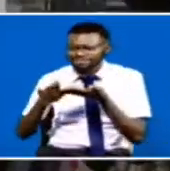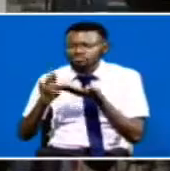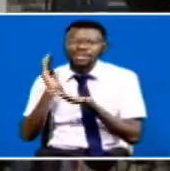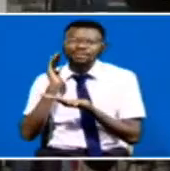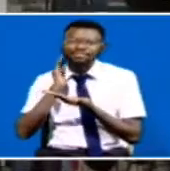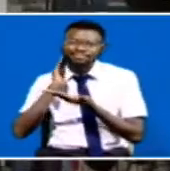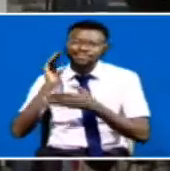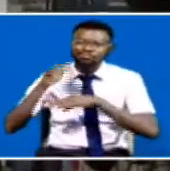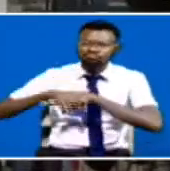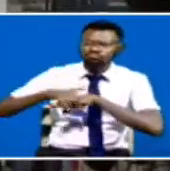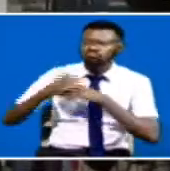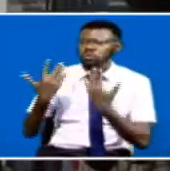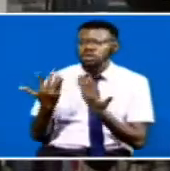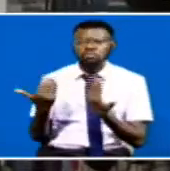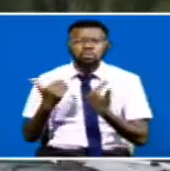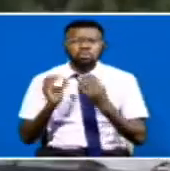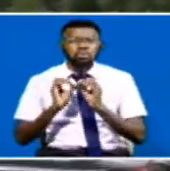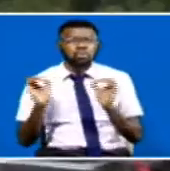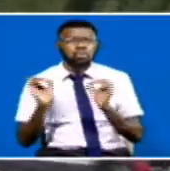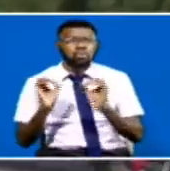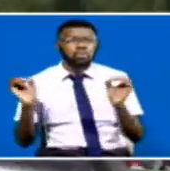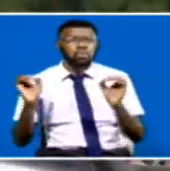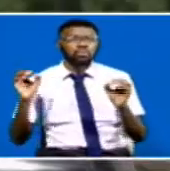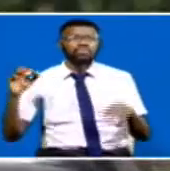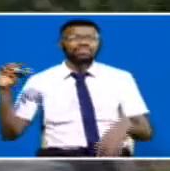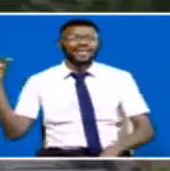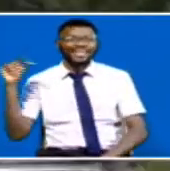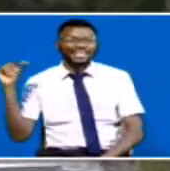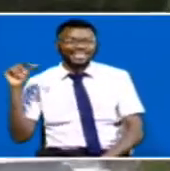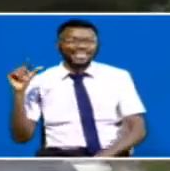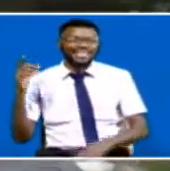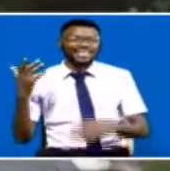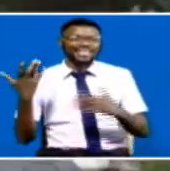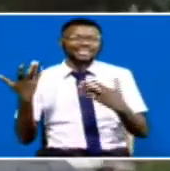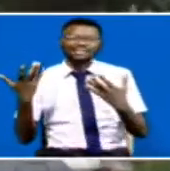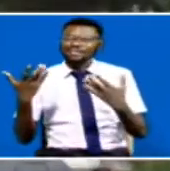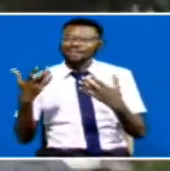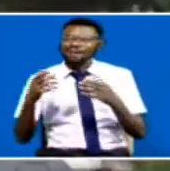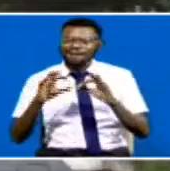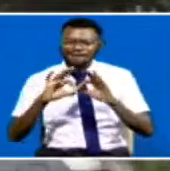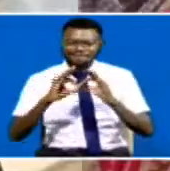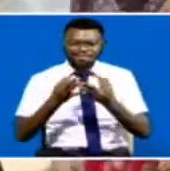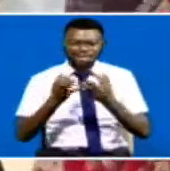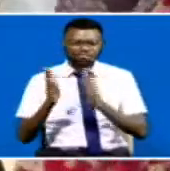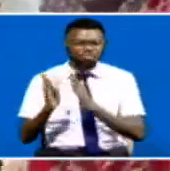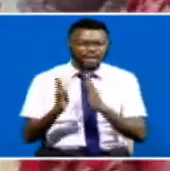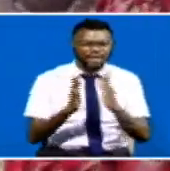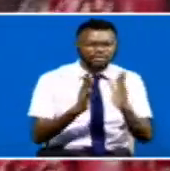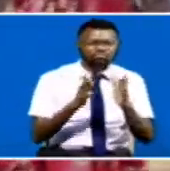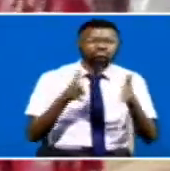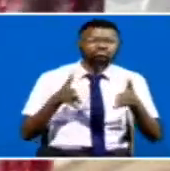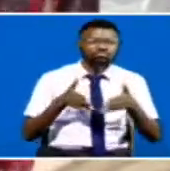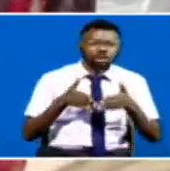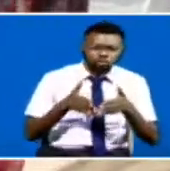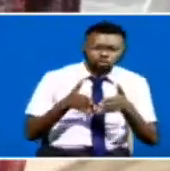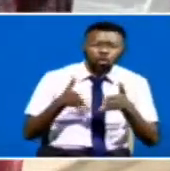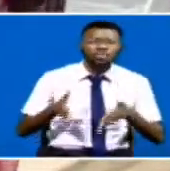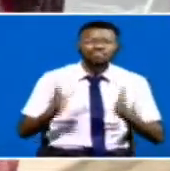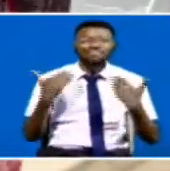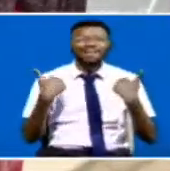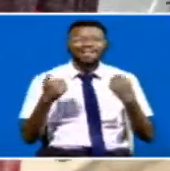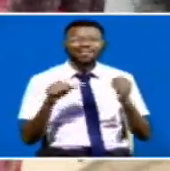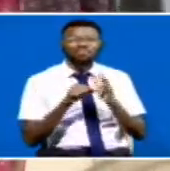sanitary products. Garissa is one of the counties facing unmet needs in family planning and sexual reproductive health.